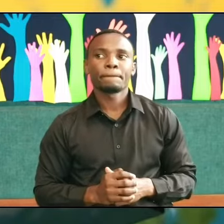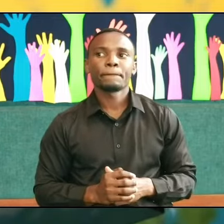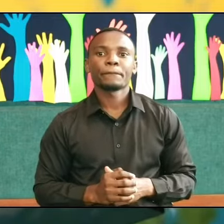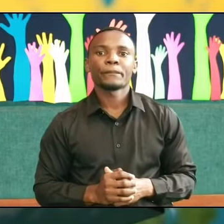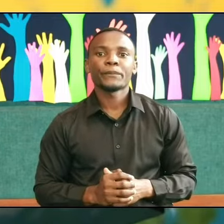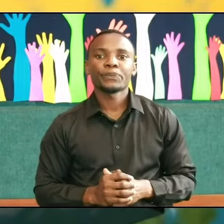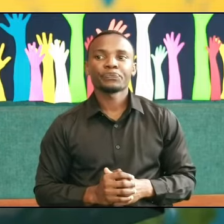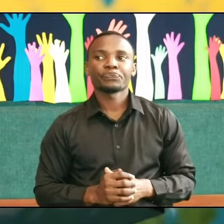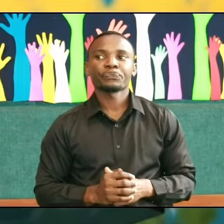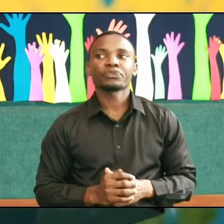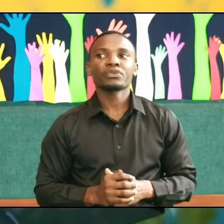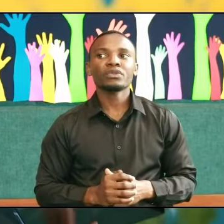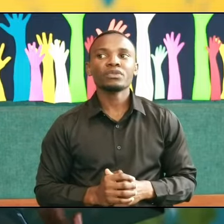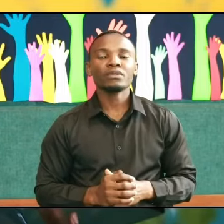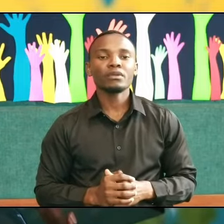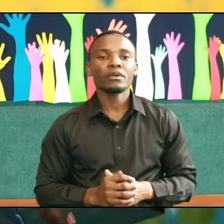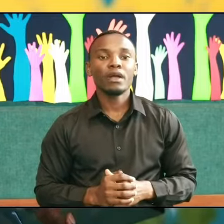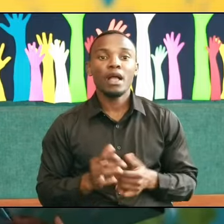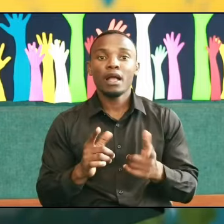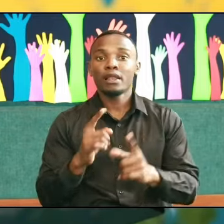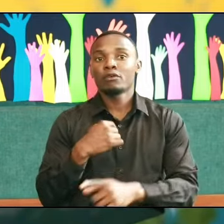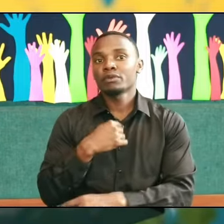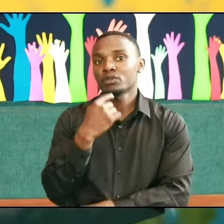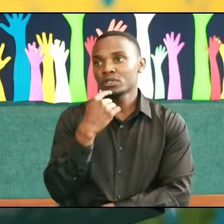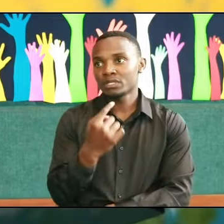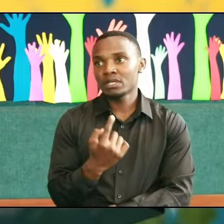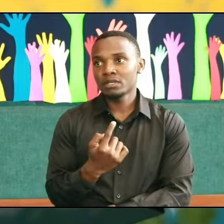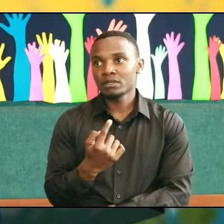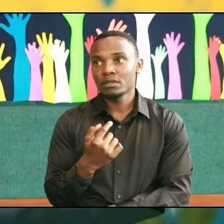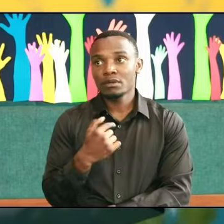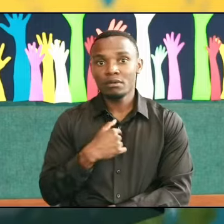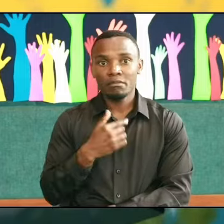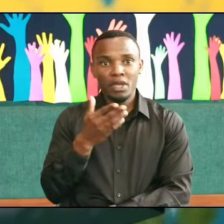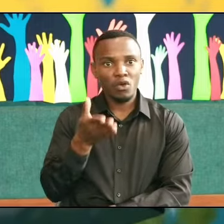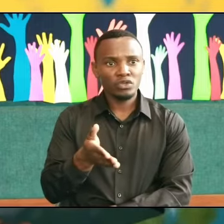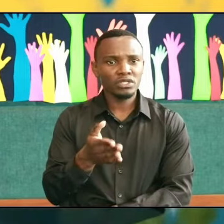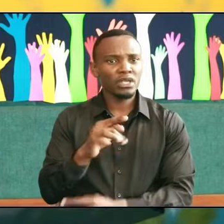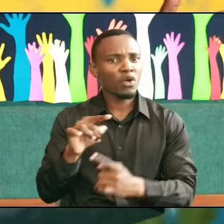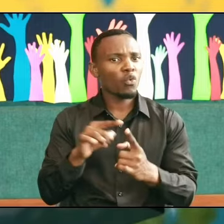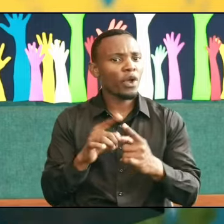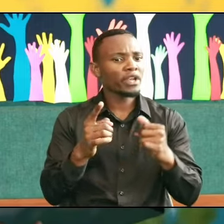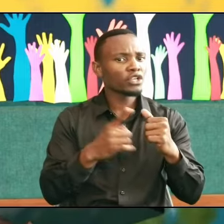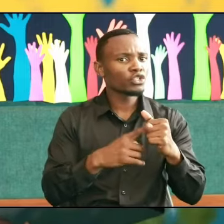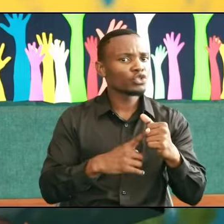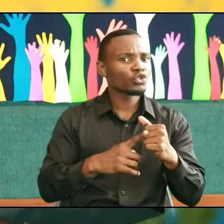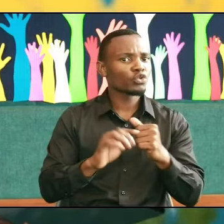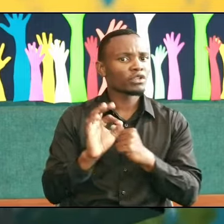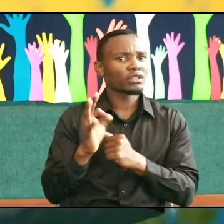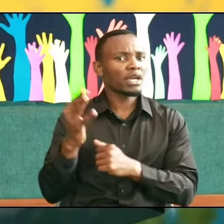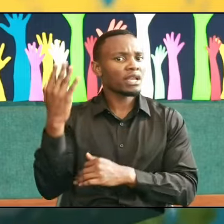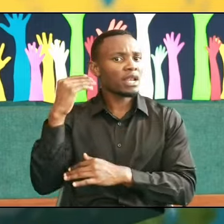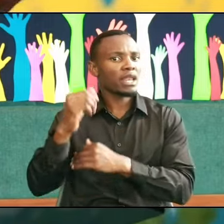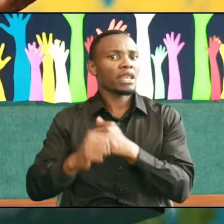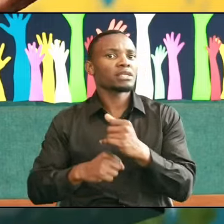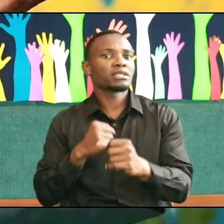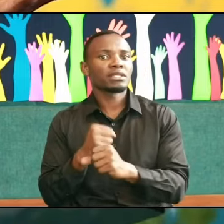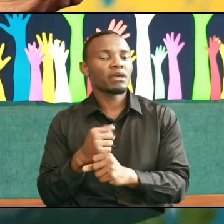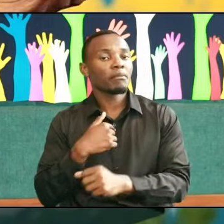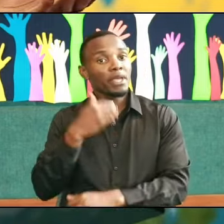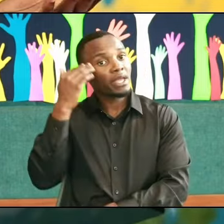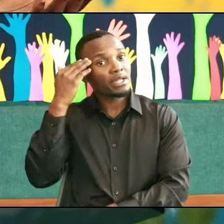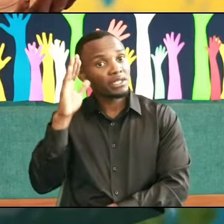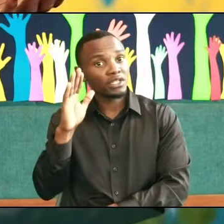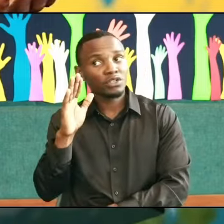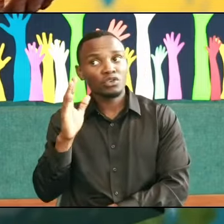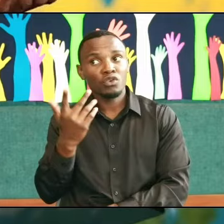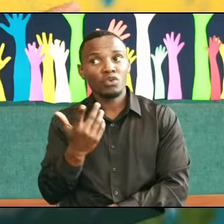me to say this morning as I end, I was here June 3 last year. Little did I know, just by standing here